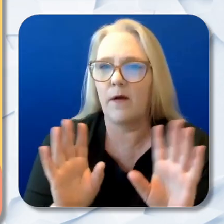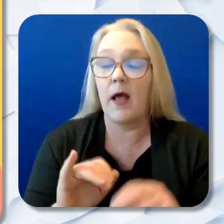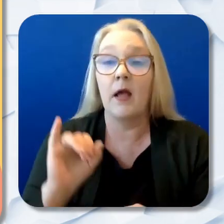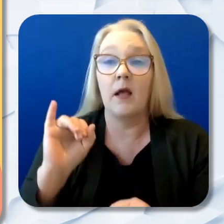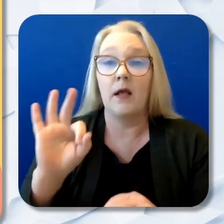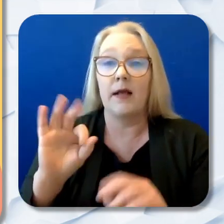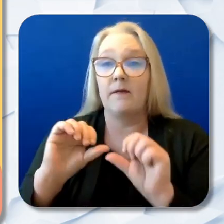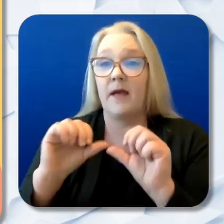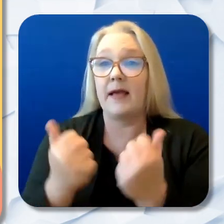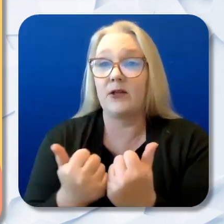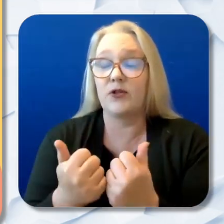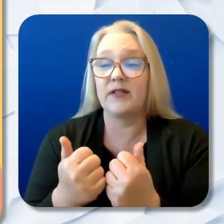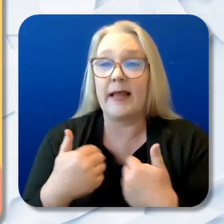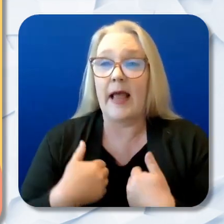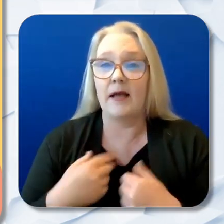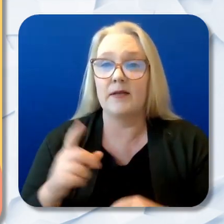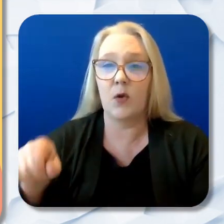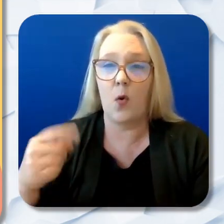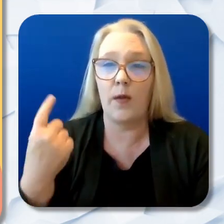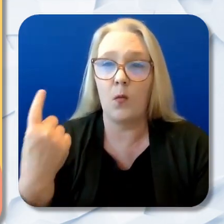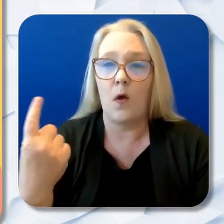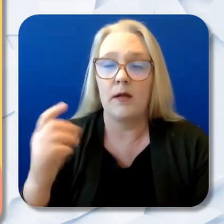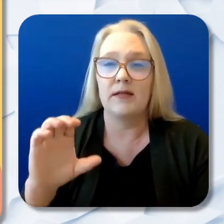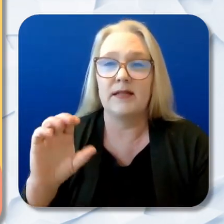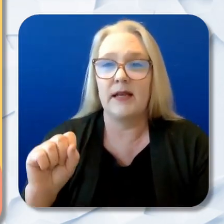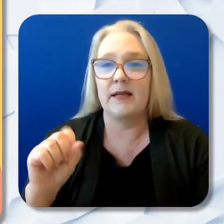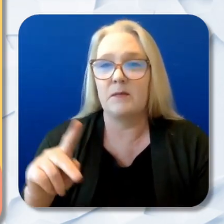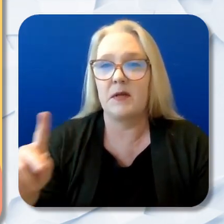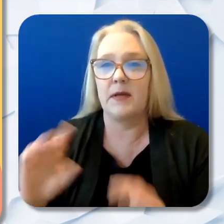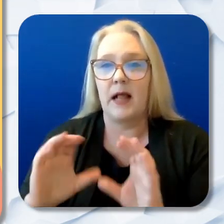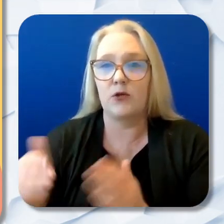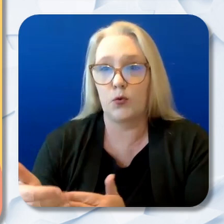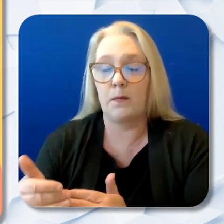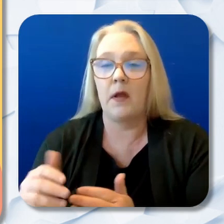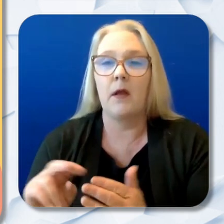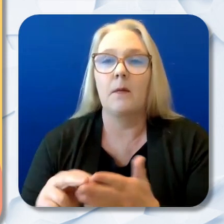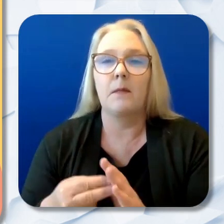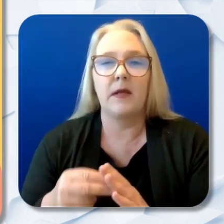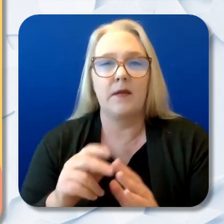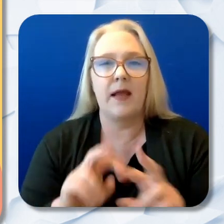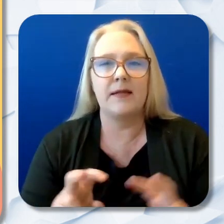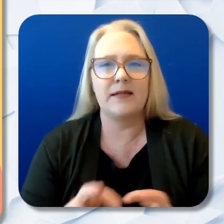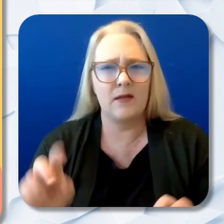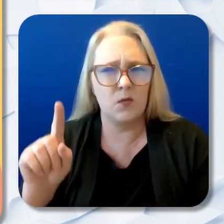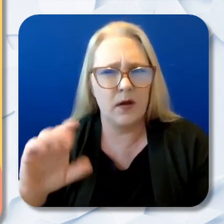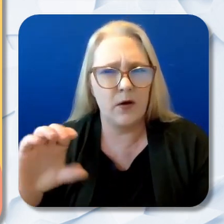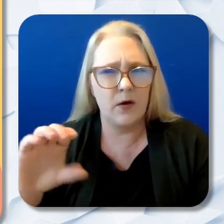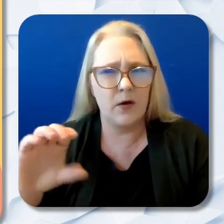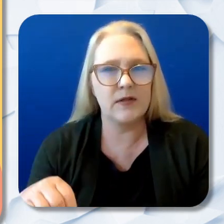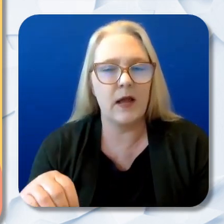an agency has only one CSPP classroom, they will need to assess